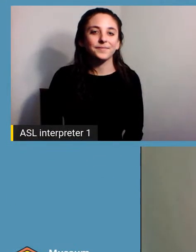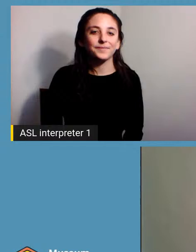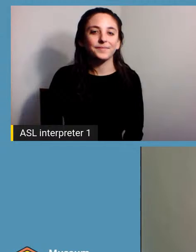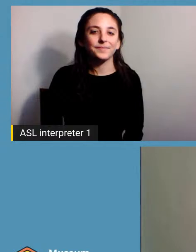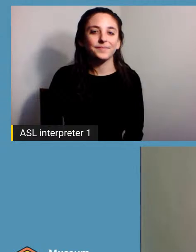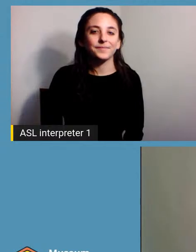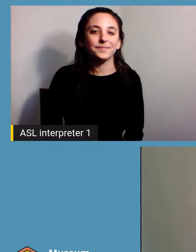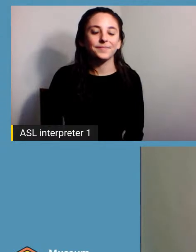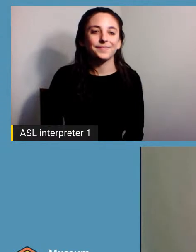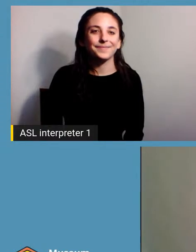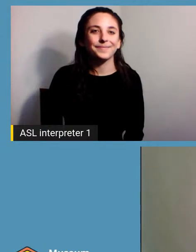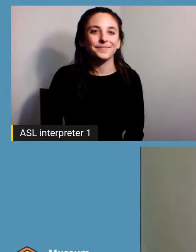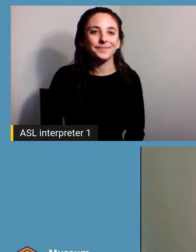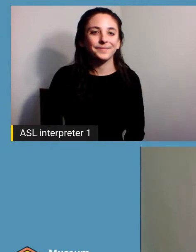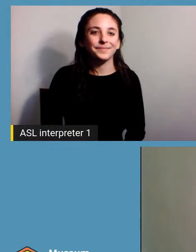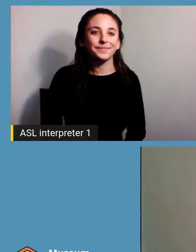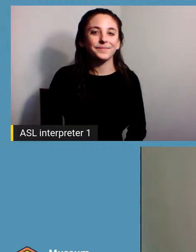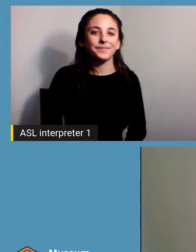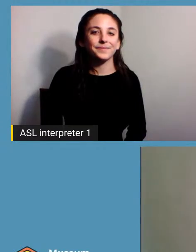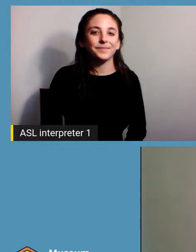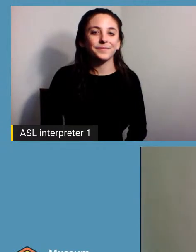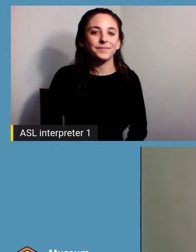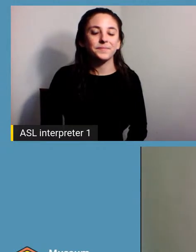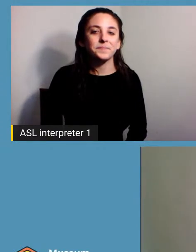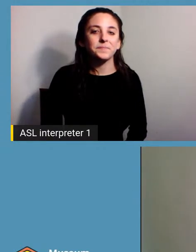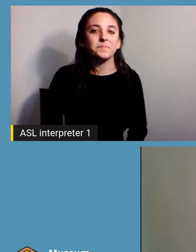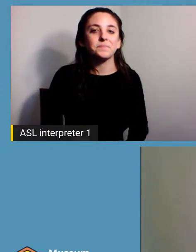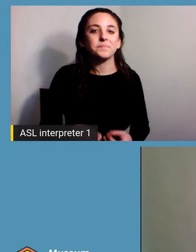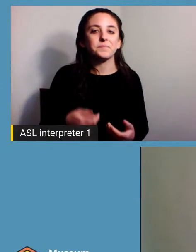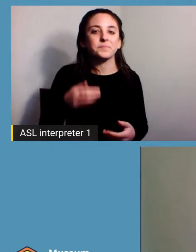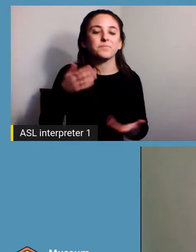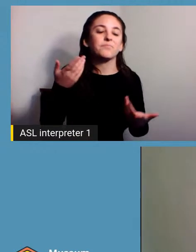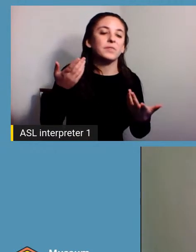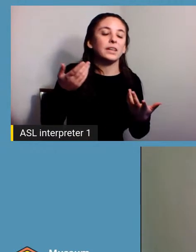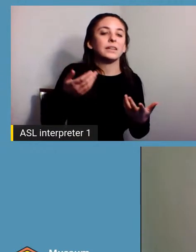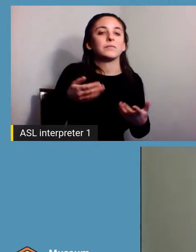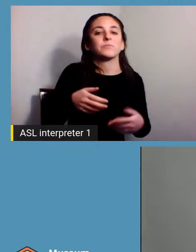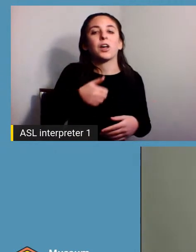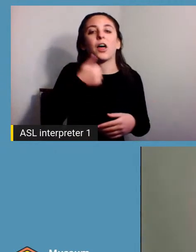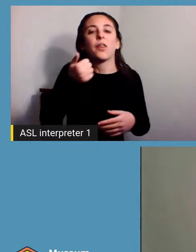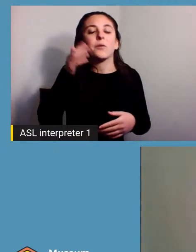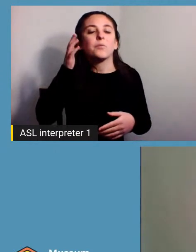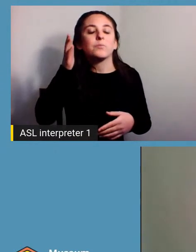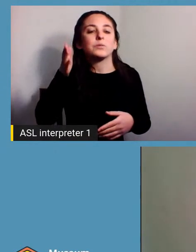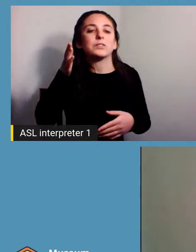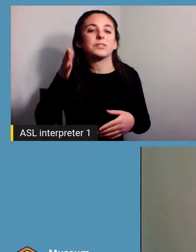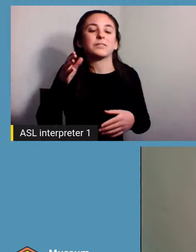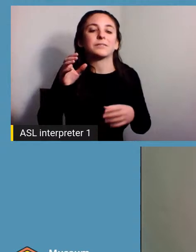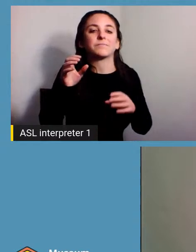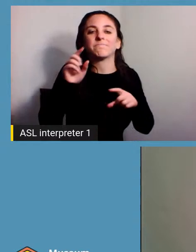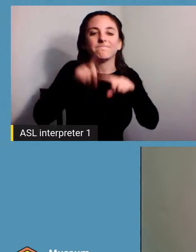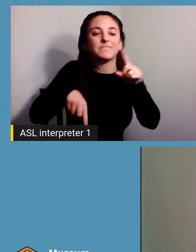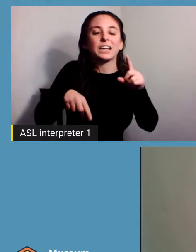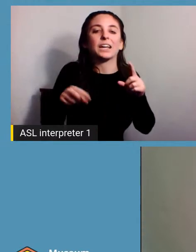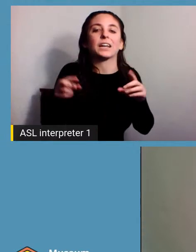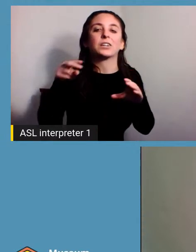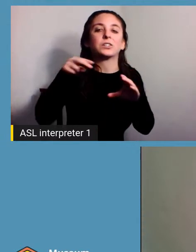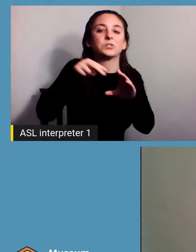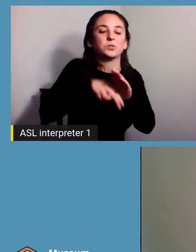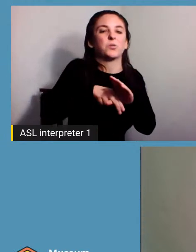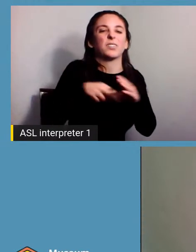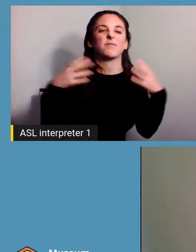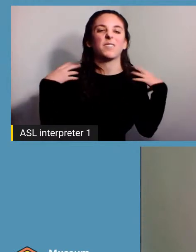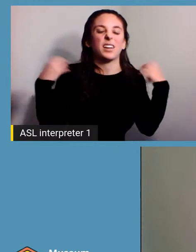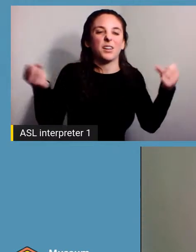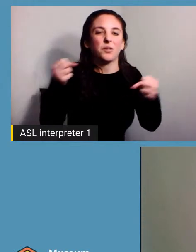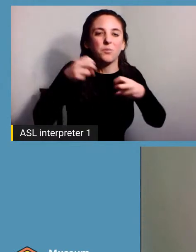Presentation today, but is not able to join us due to a health issue. And also my colleague Mark Mudge,